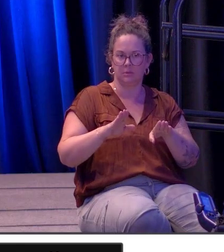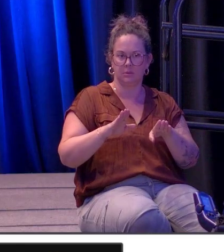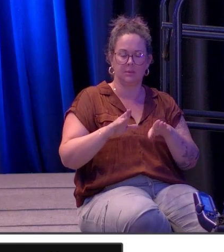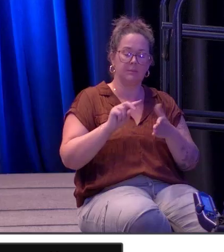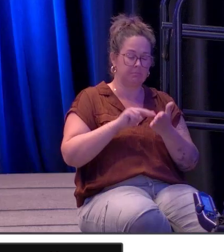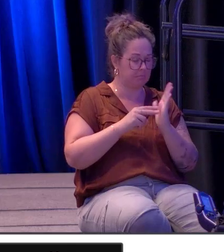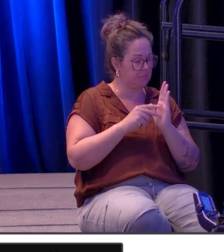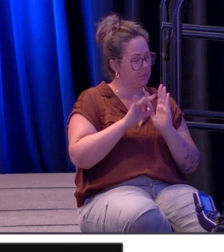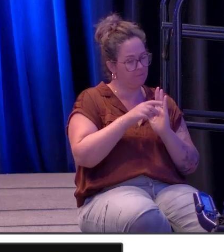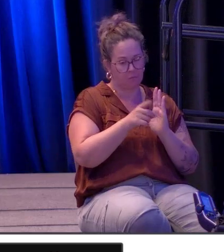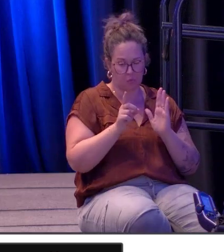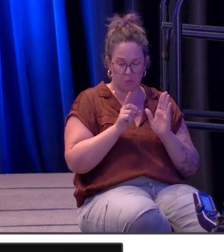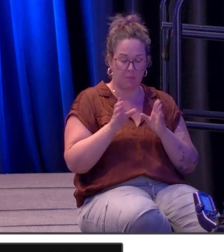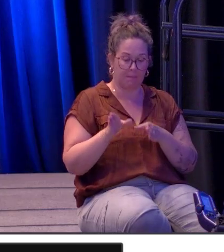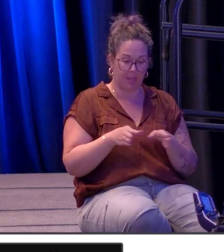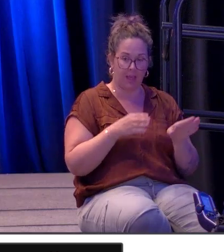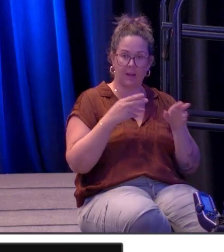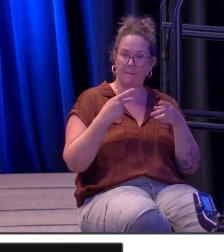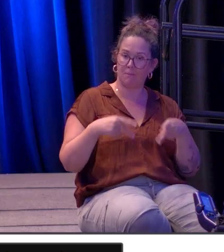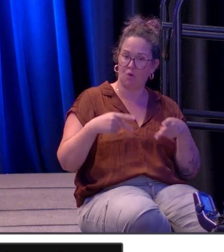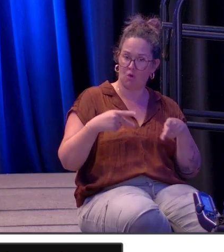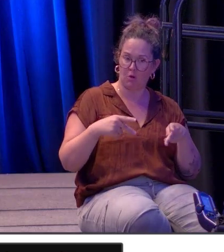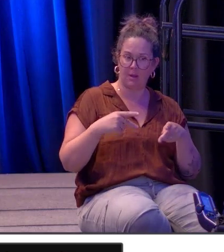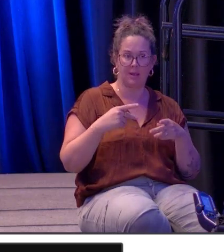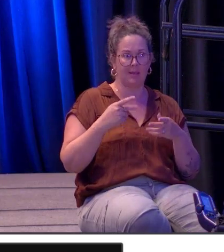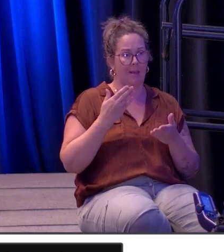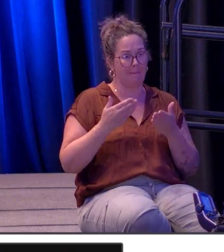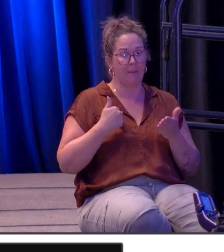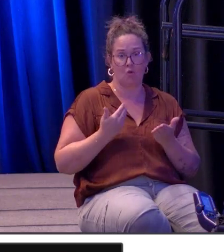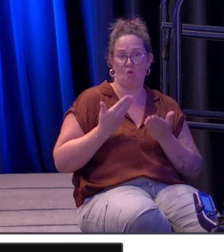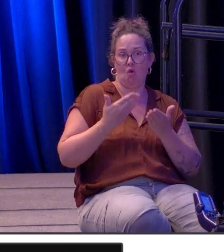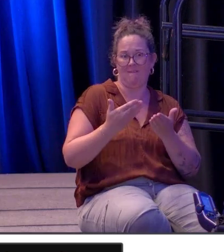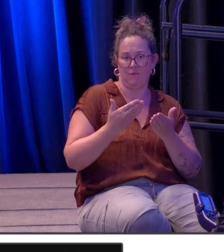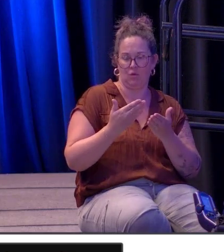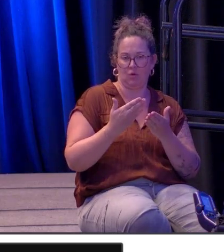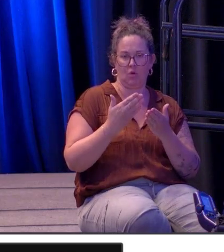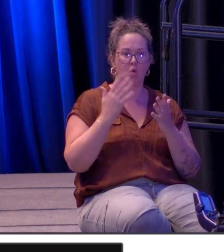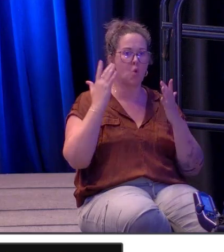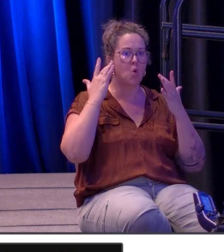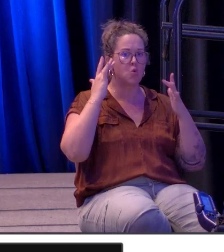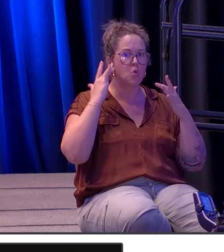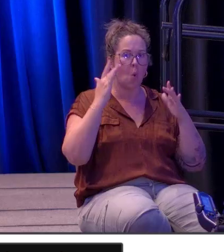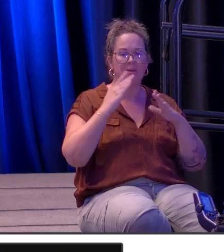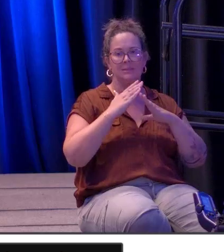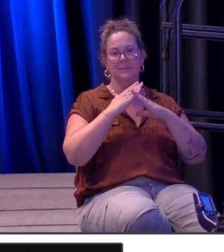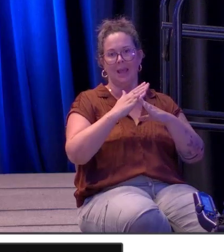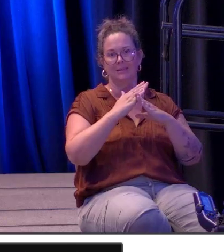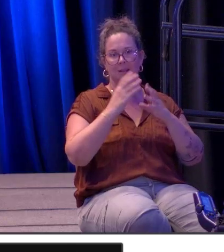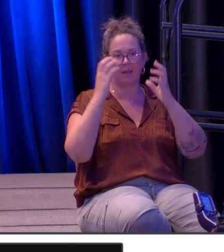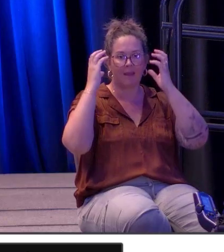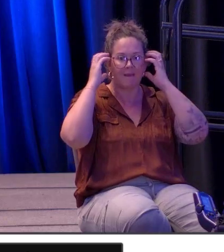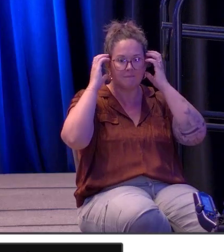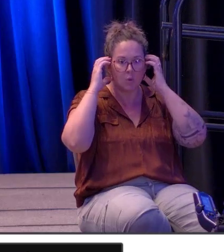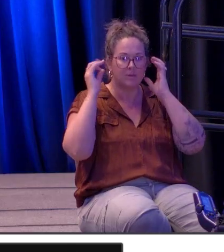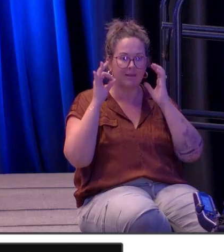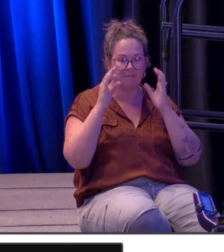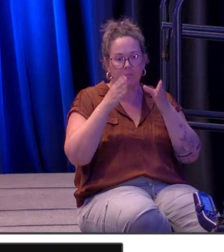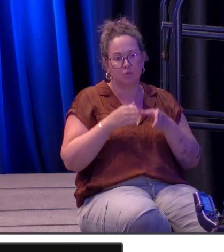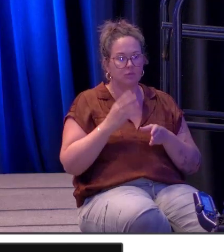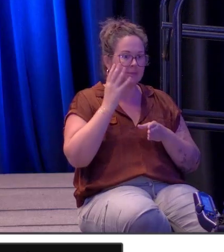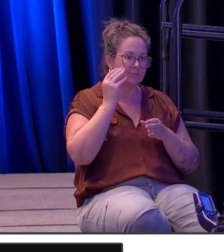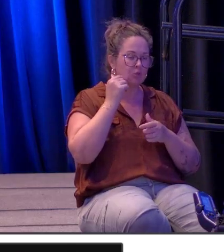a party, you know, consider maybe having noise canceling headphones for individuals that maybe struggle with migraines or things like